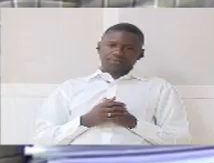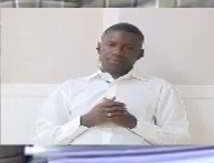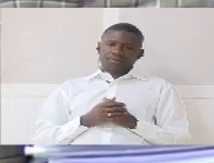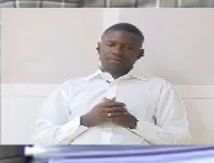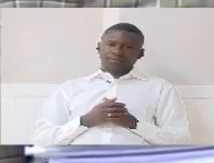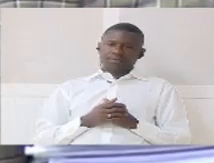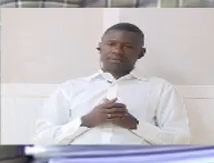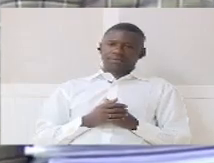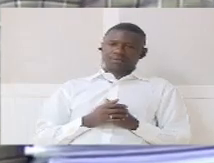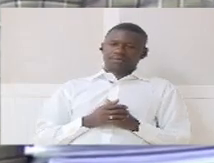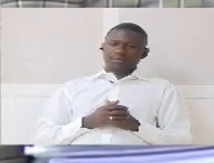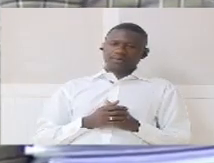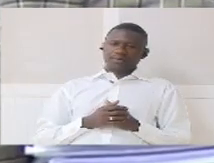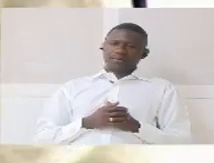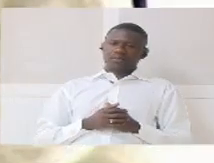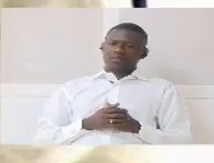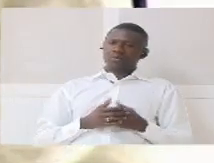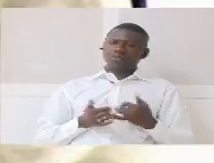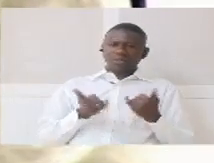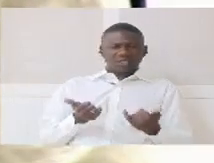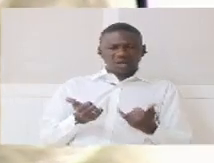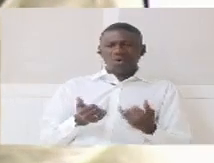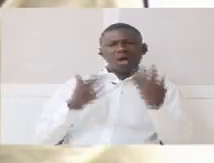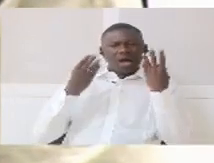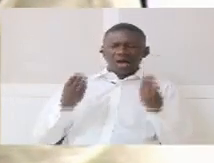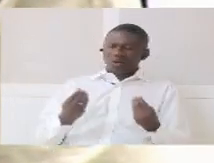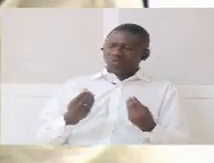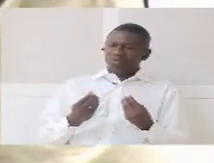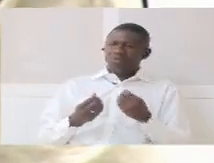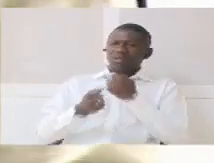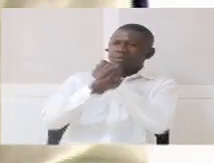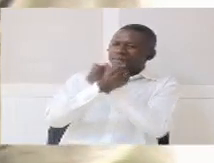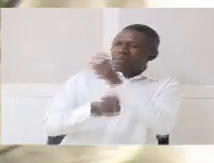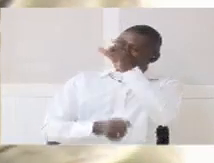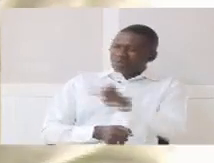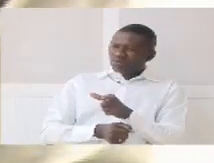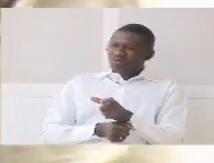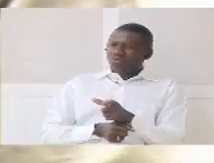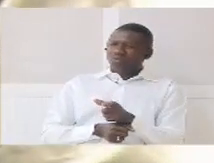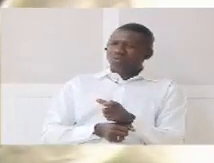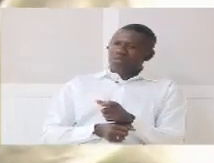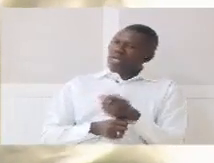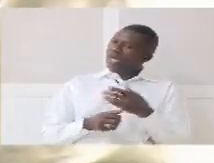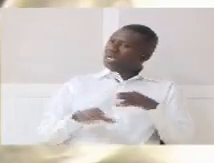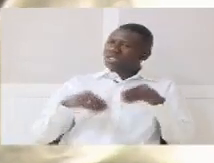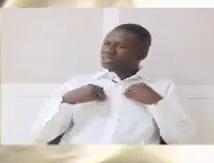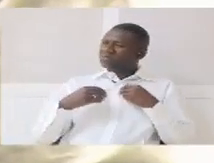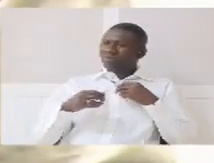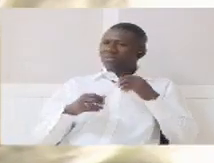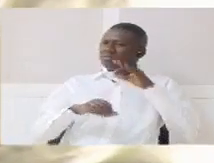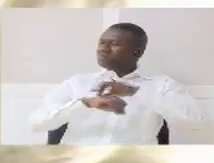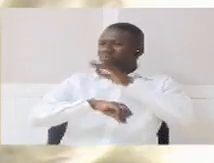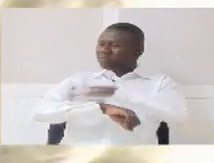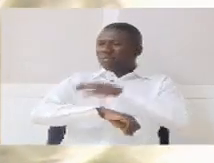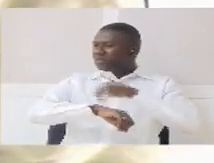the prisoners coping with the mosquitoes? Saying kasolang kolo ni susula lukalanyo e nyadi. Kifan finjang kolo e